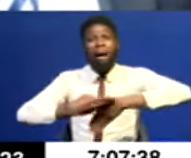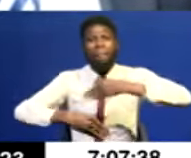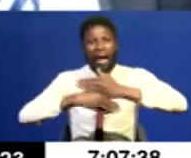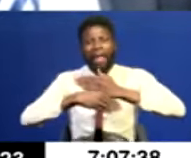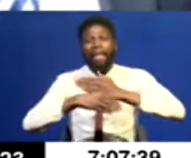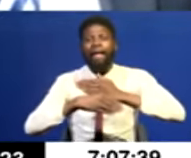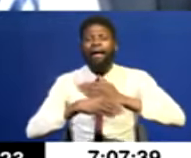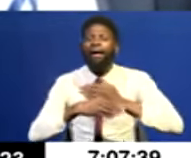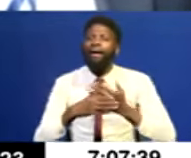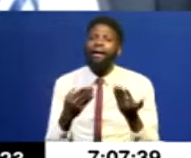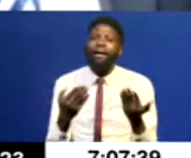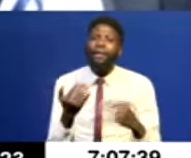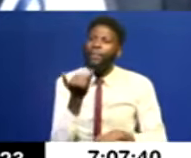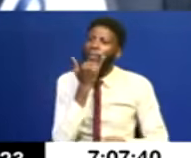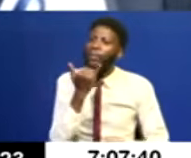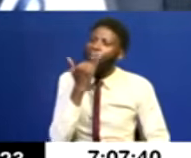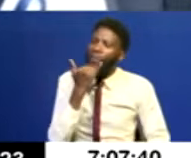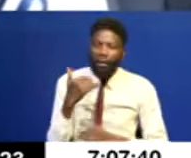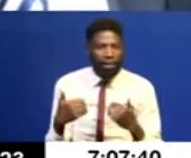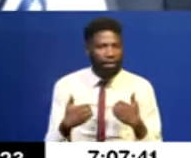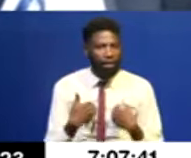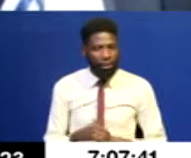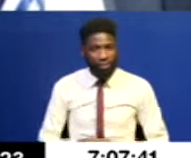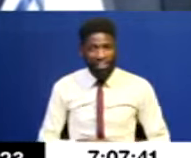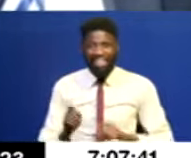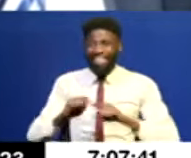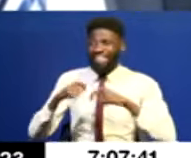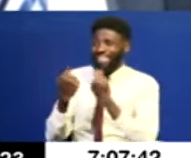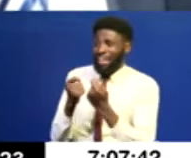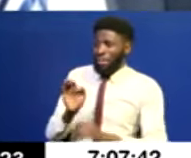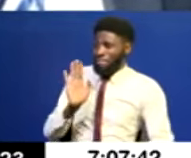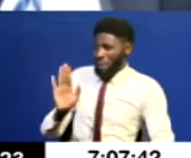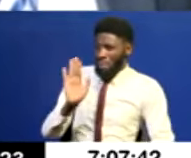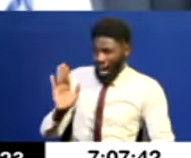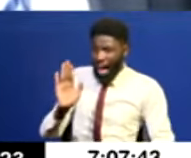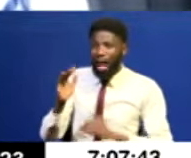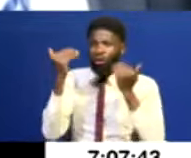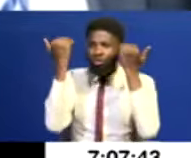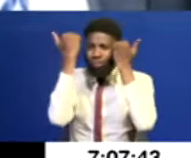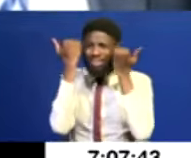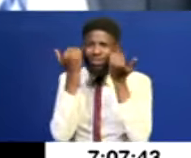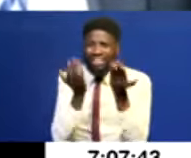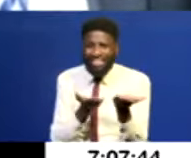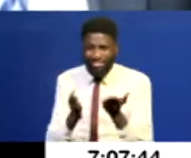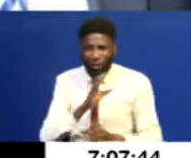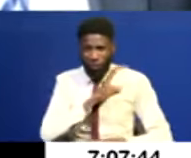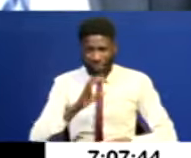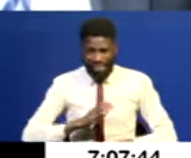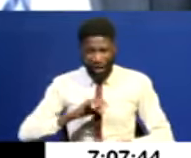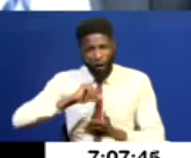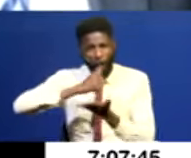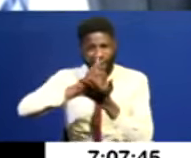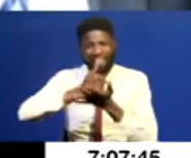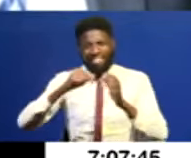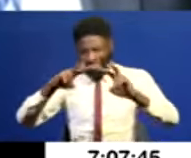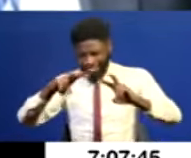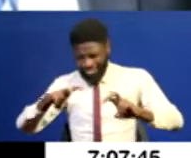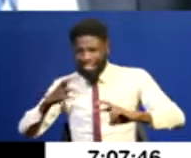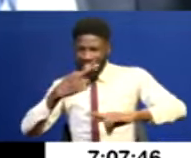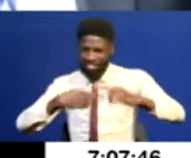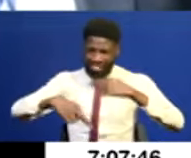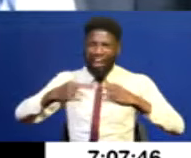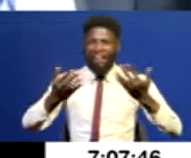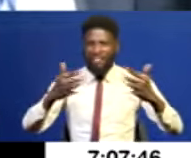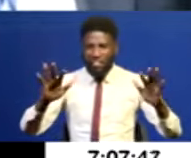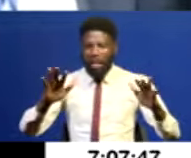A team from the Judicial Service Commission Audit Committee visited and filed a report. Issues